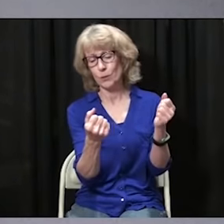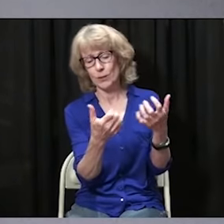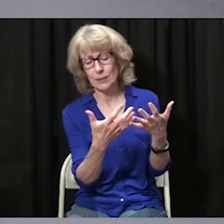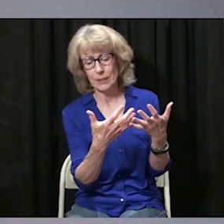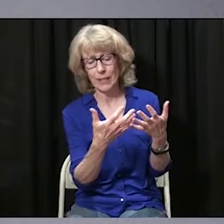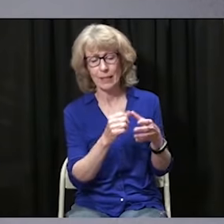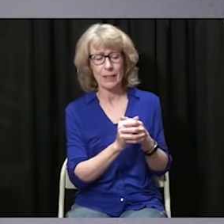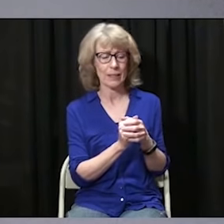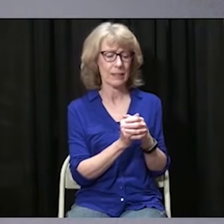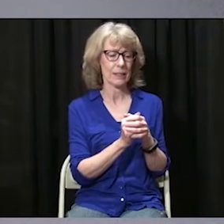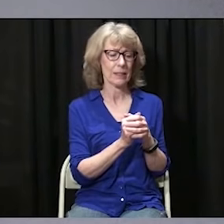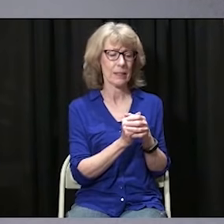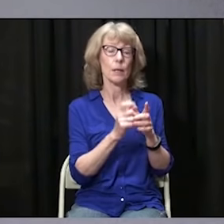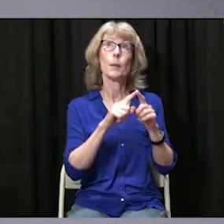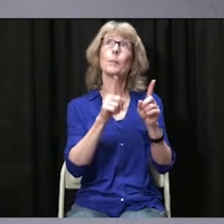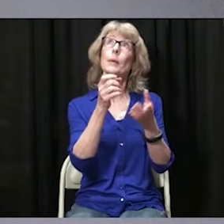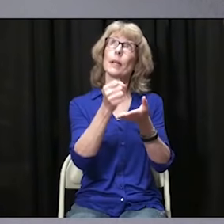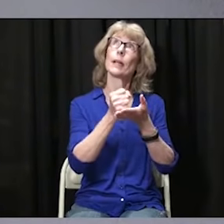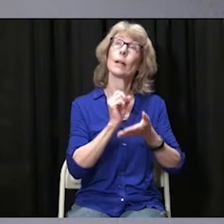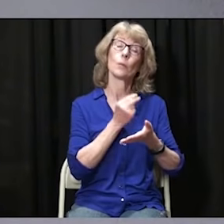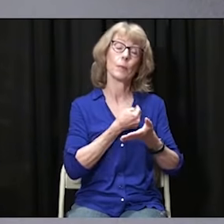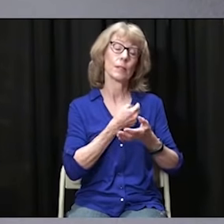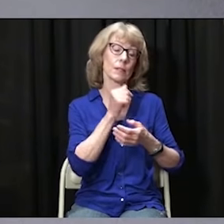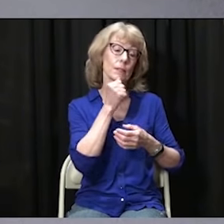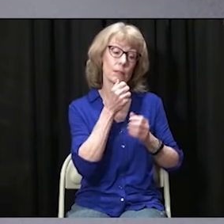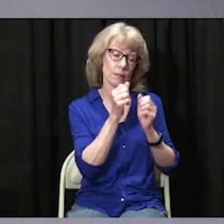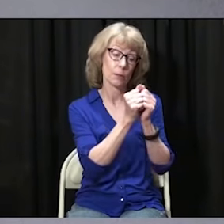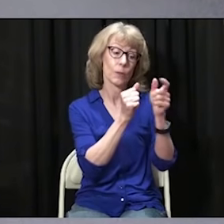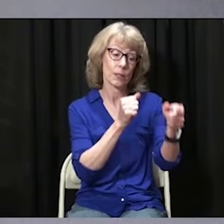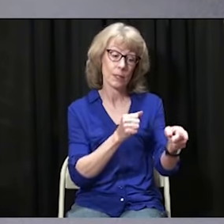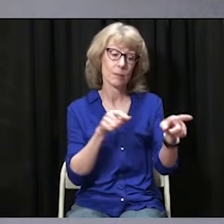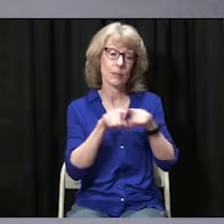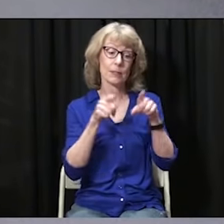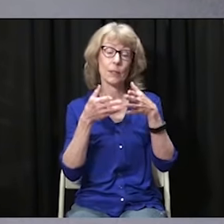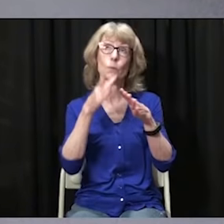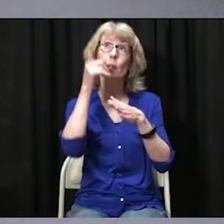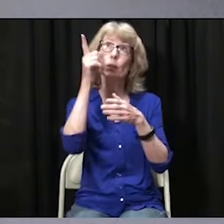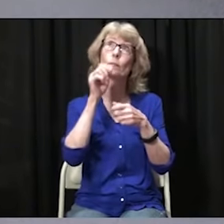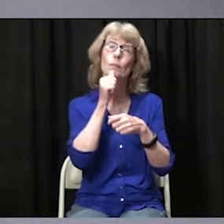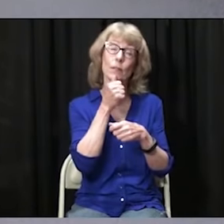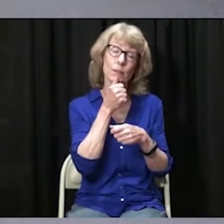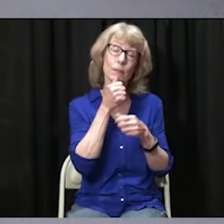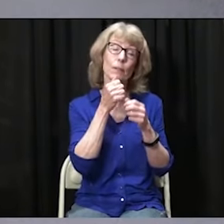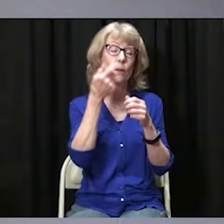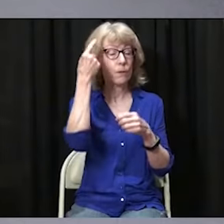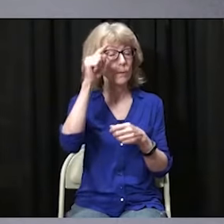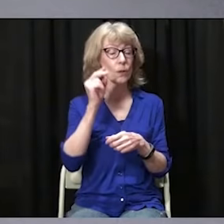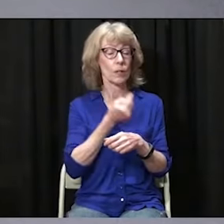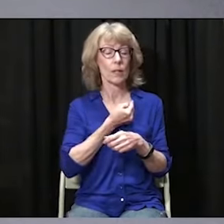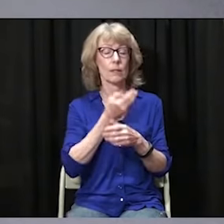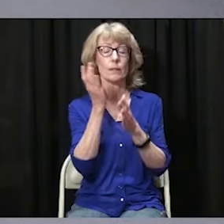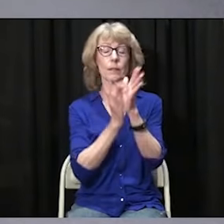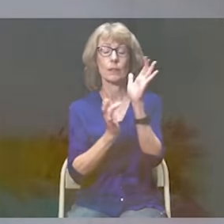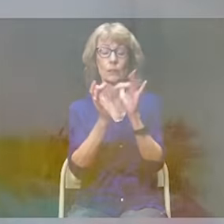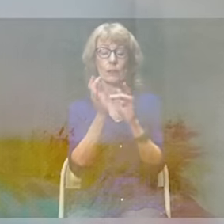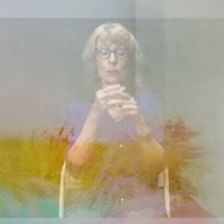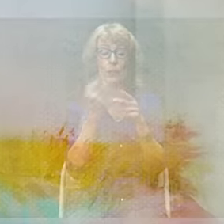with them as you suffered for us. In Jesus' name we pray. Amen.